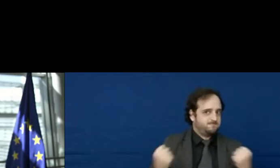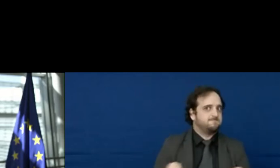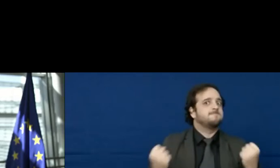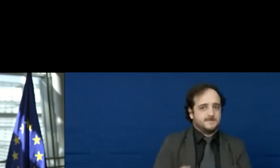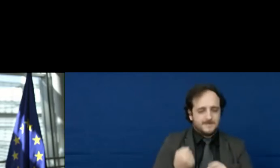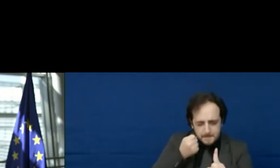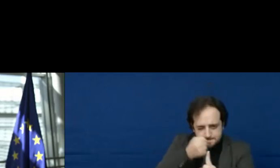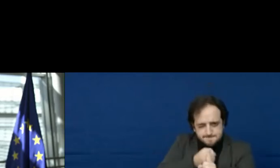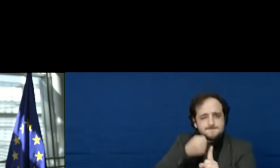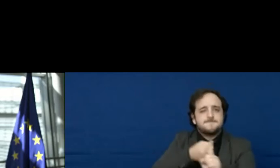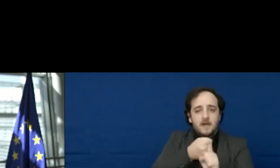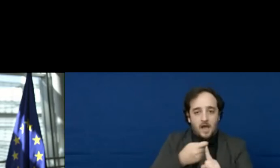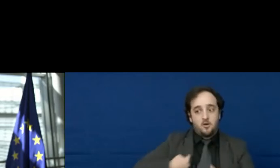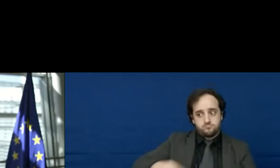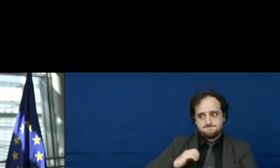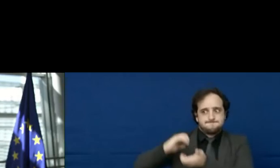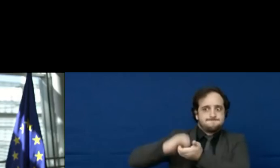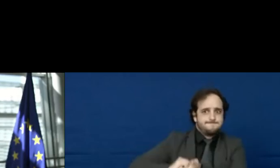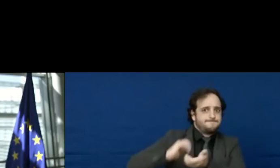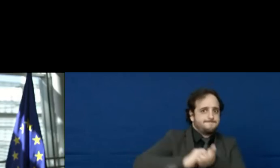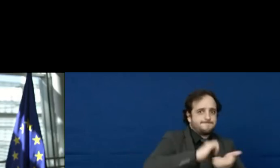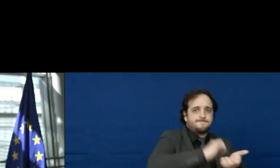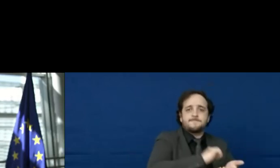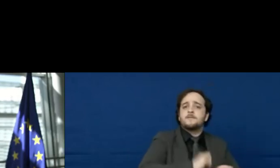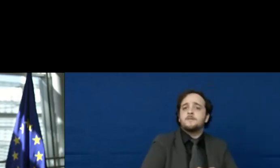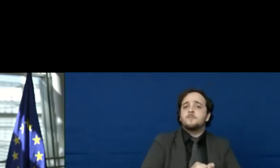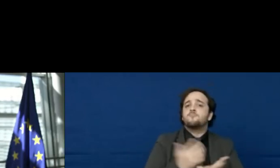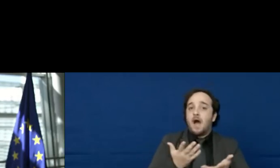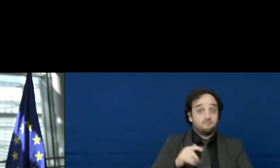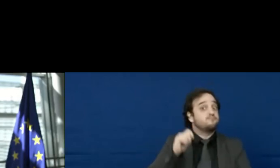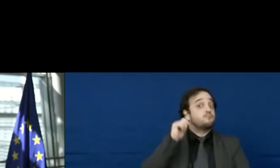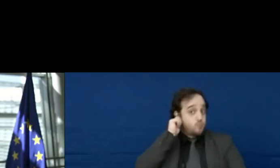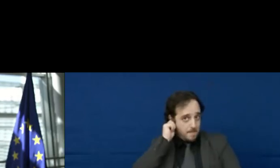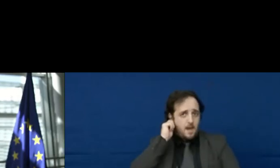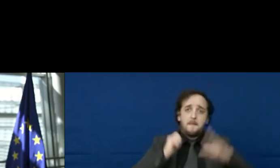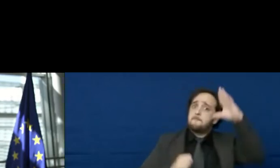listen, support, and work closely with women's movements and youth